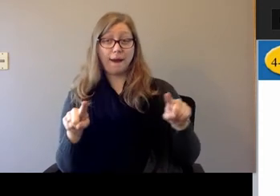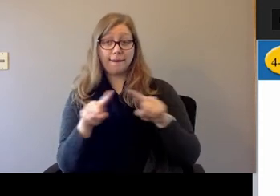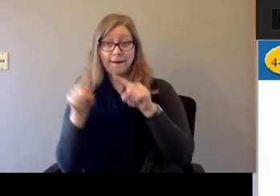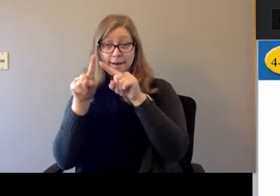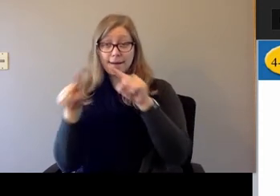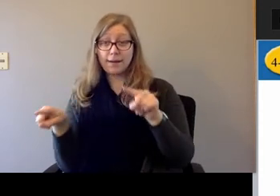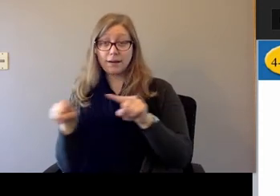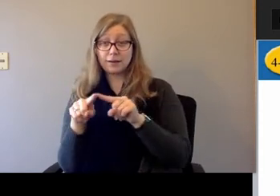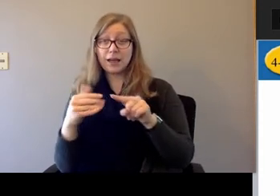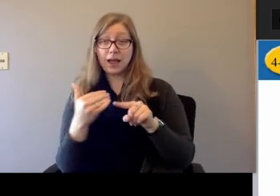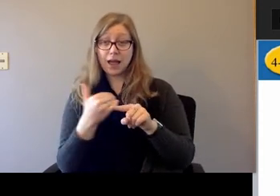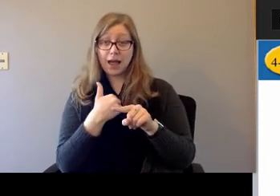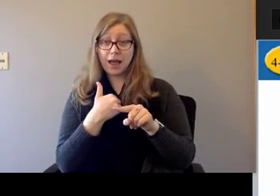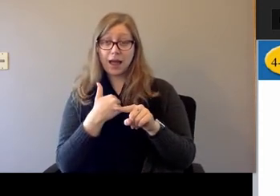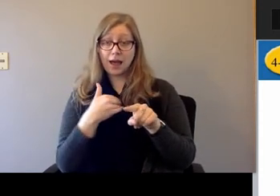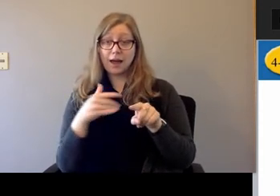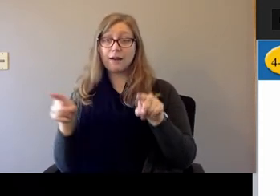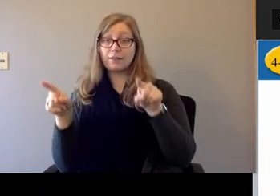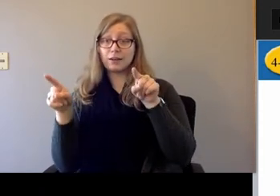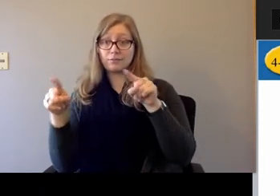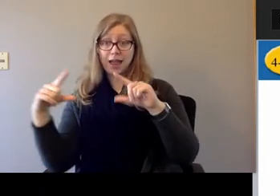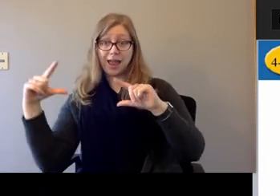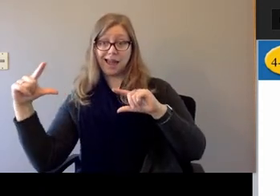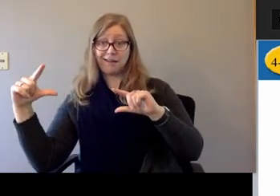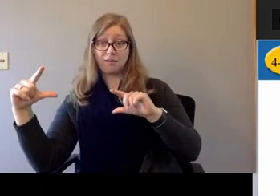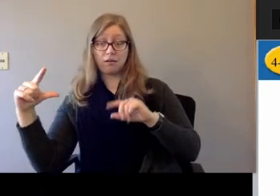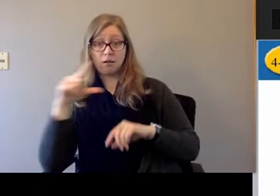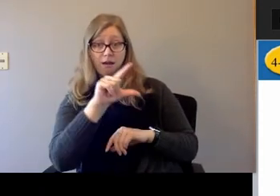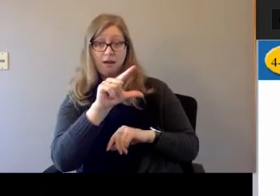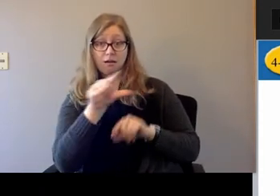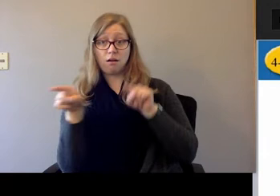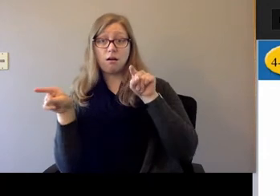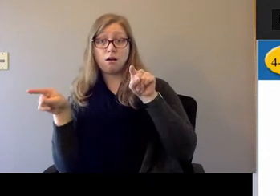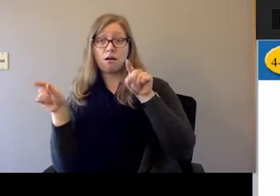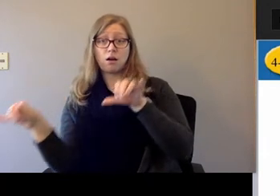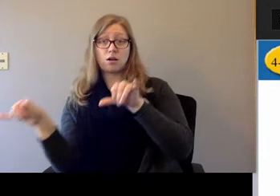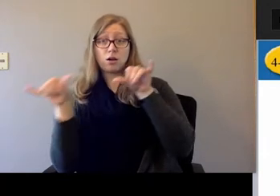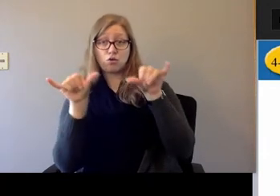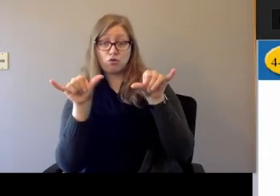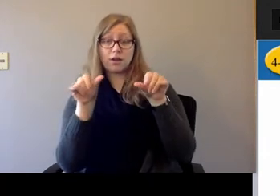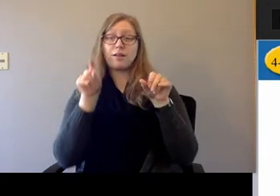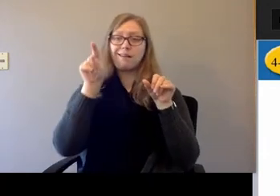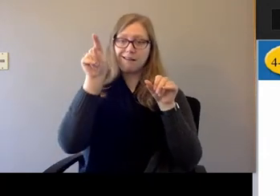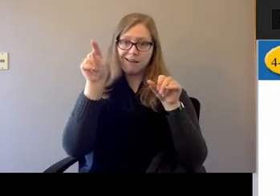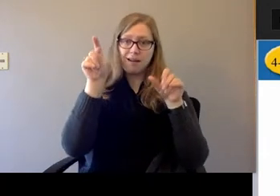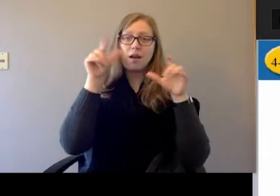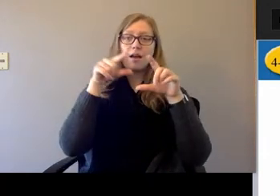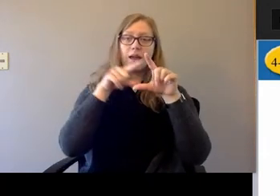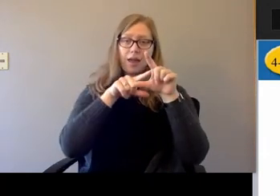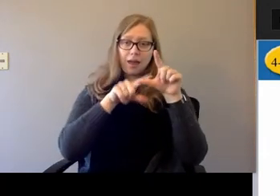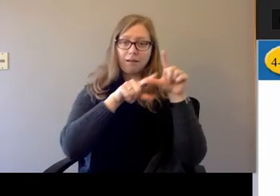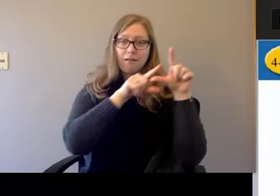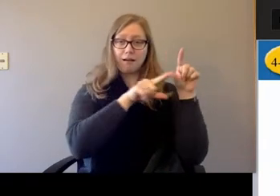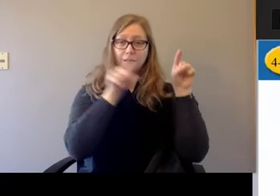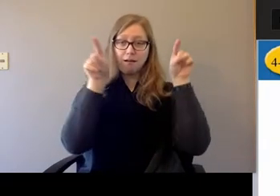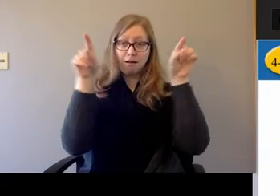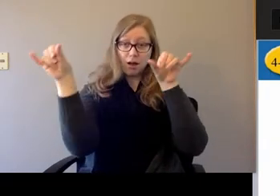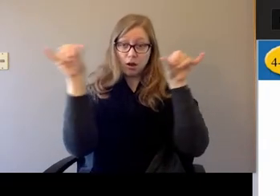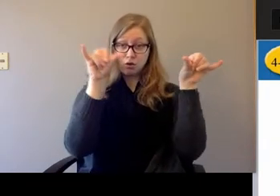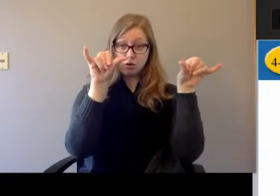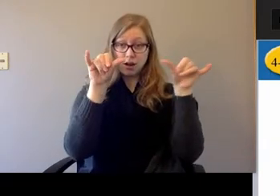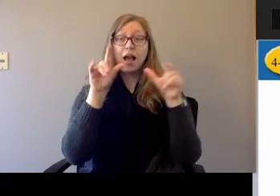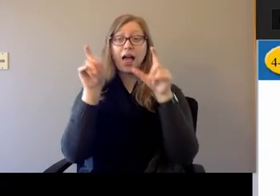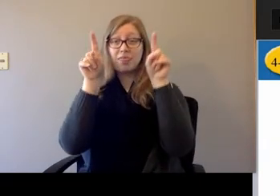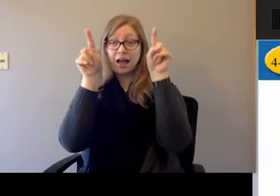two angles that are congruent, and the side between those two angles, the included side, is also